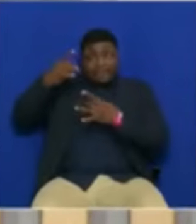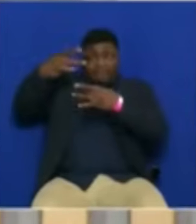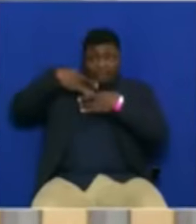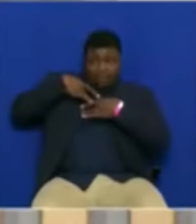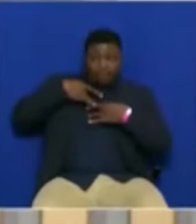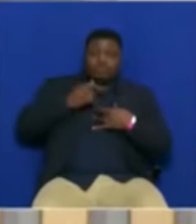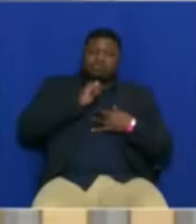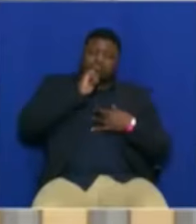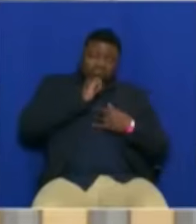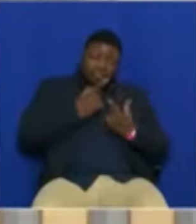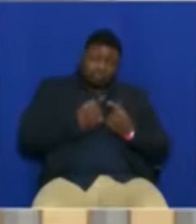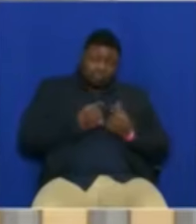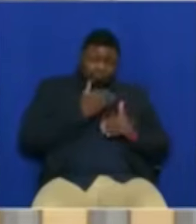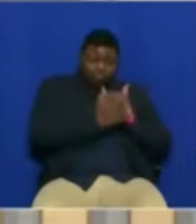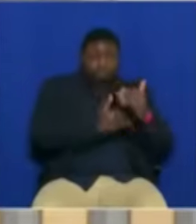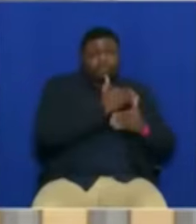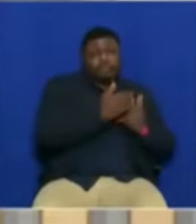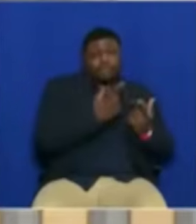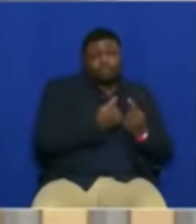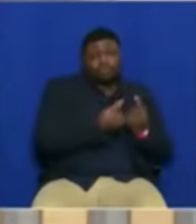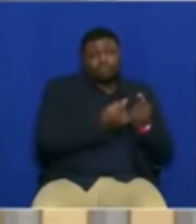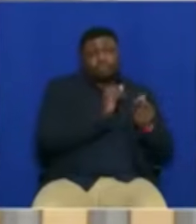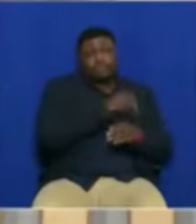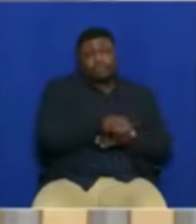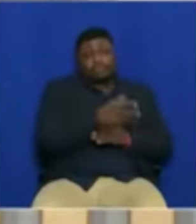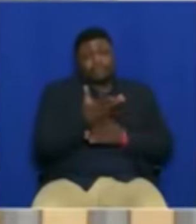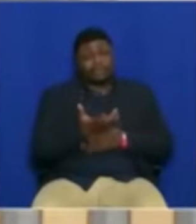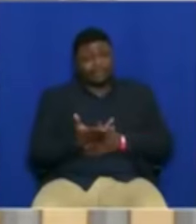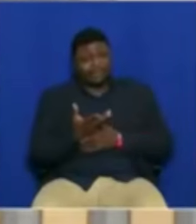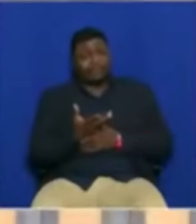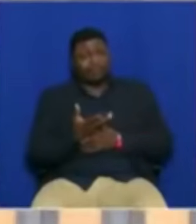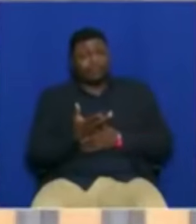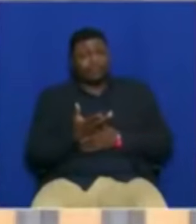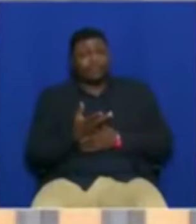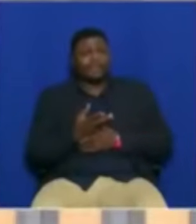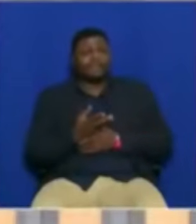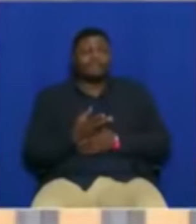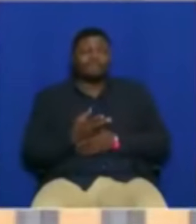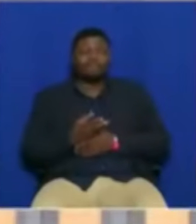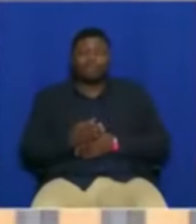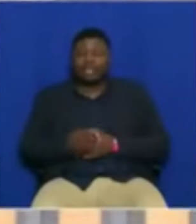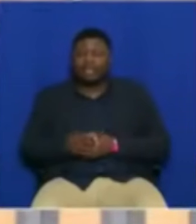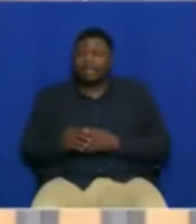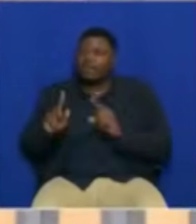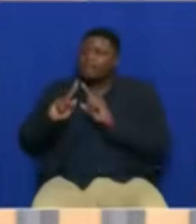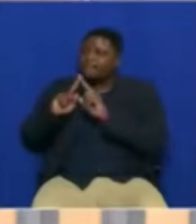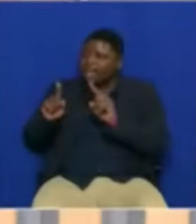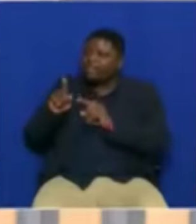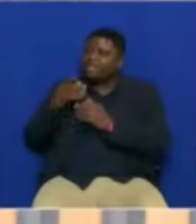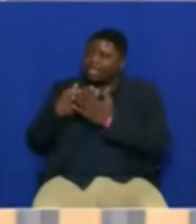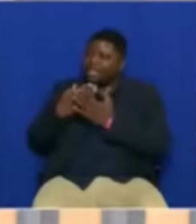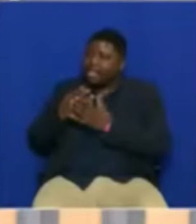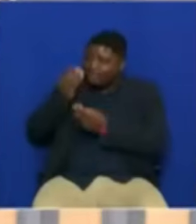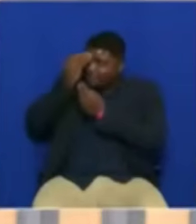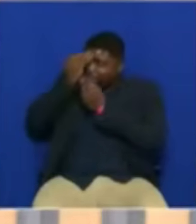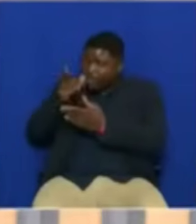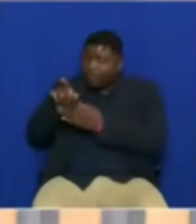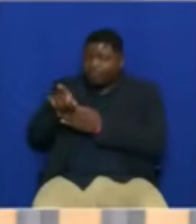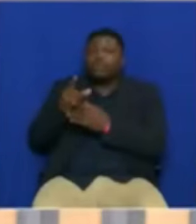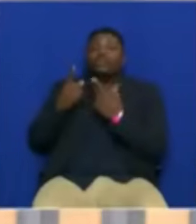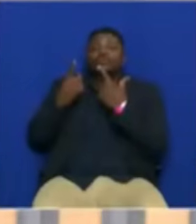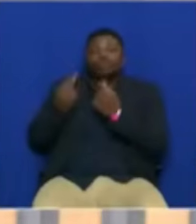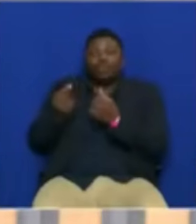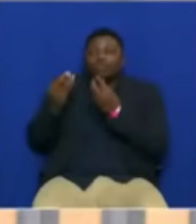And that is the honest thing that I'm saying. I'll tell you that you actually did do something wrong. You get the